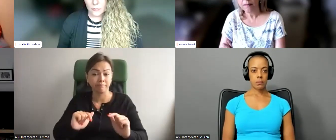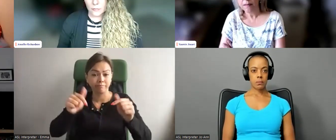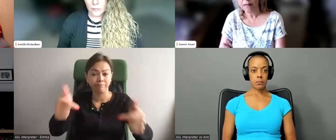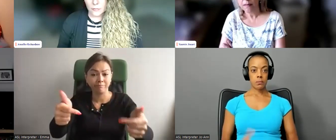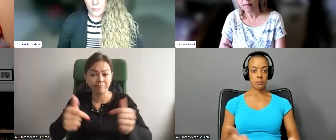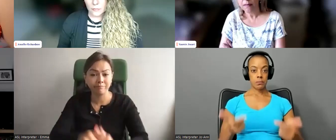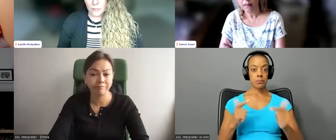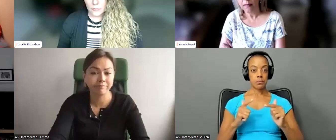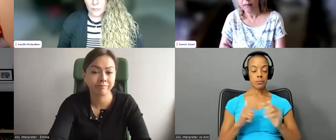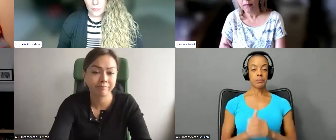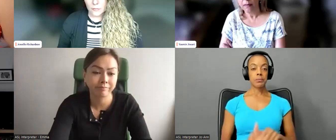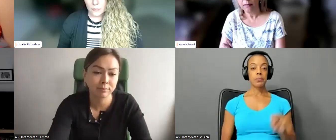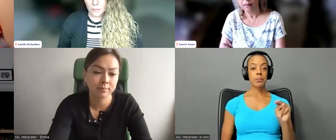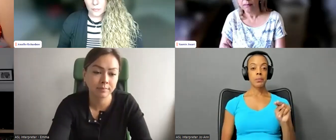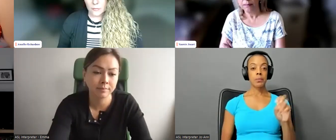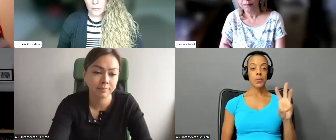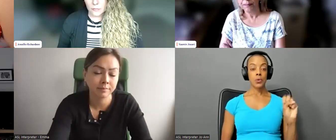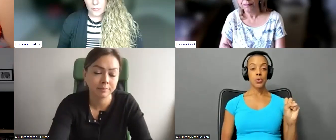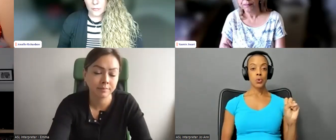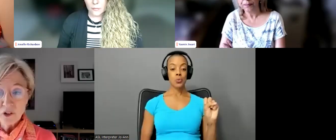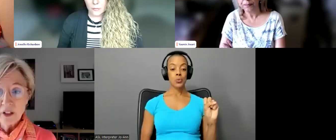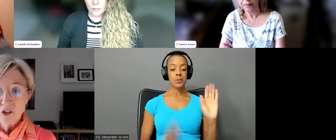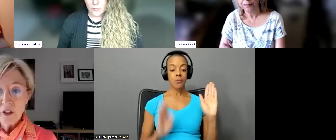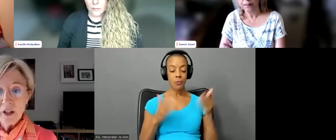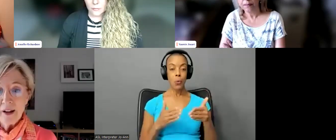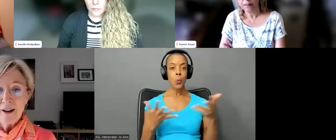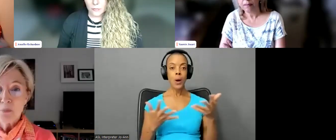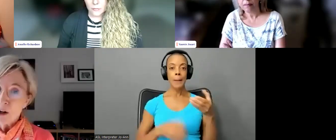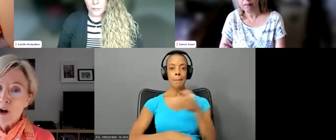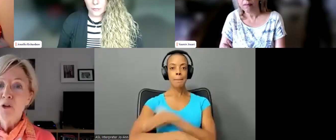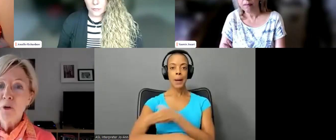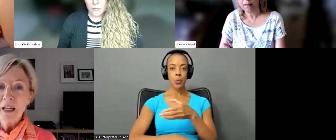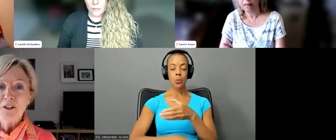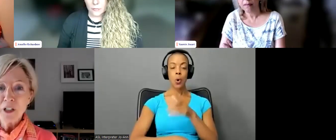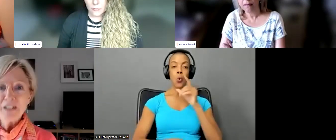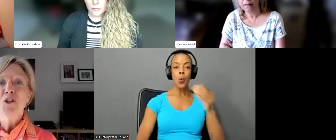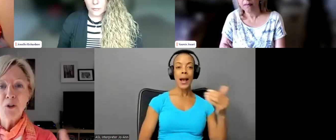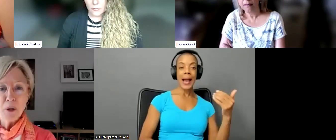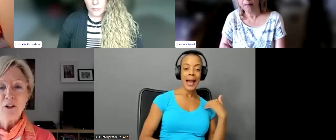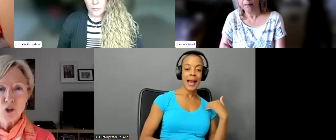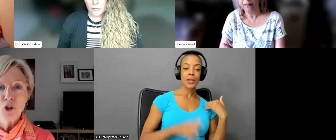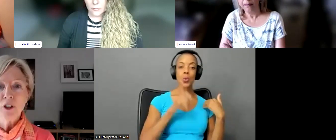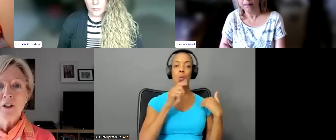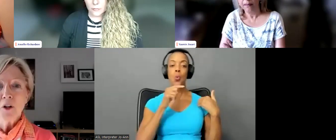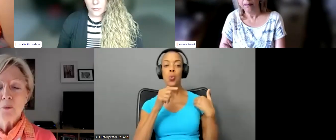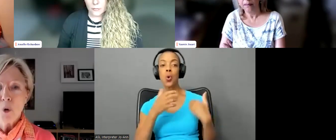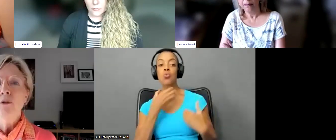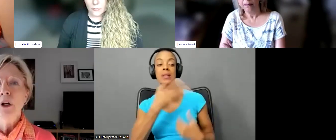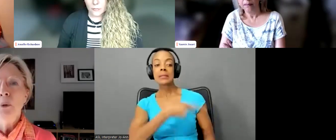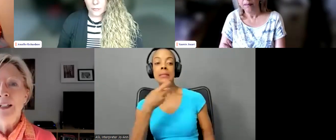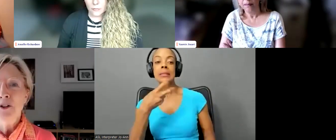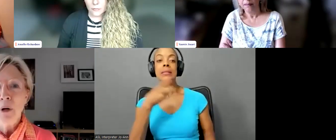centers around power. Who has it, who threatens it, but also it needs to and should